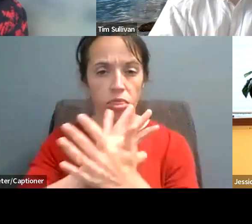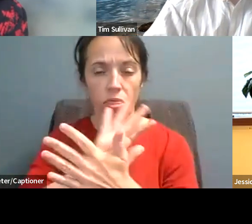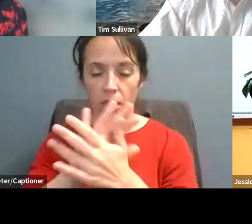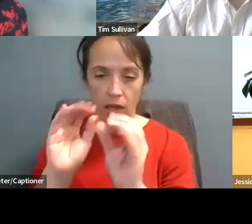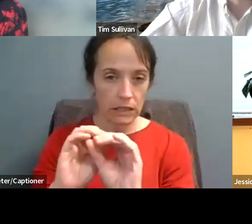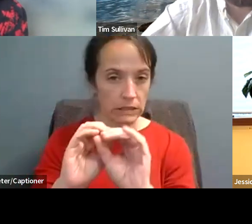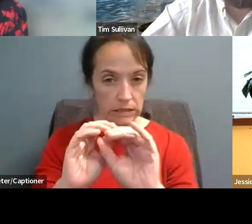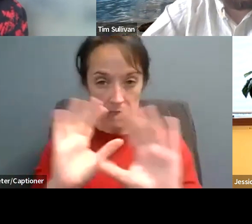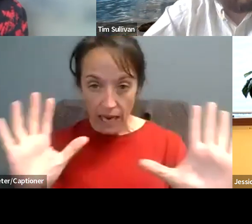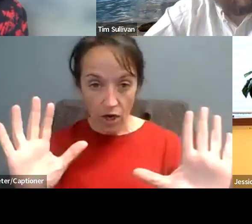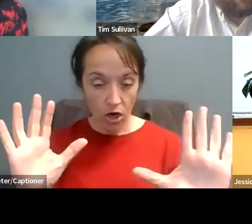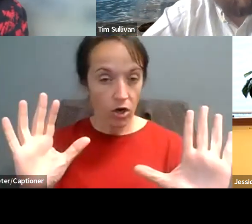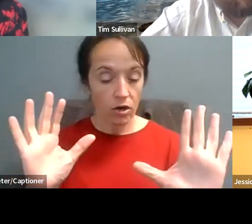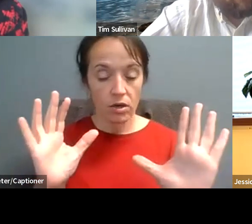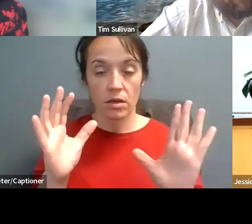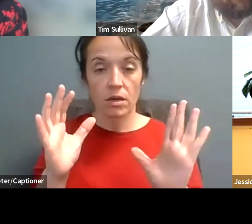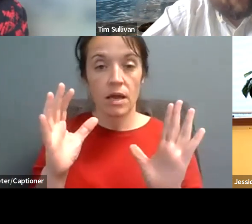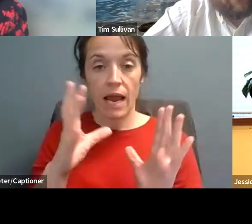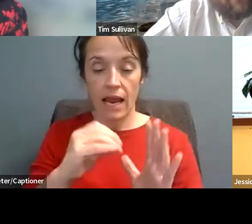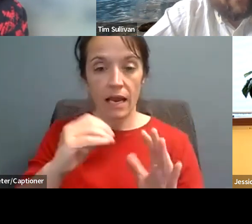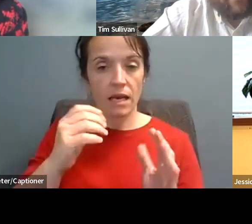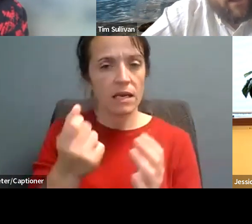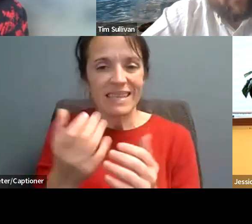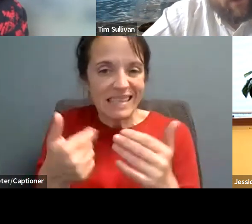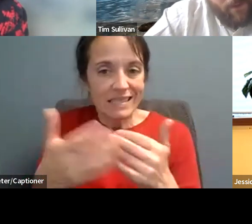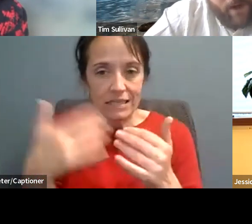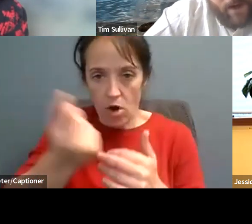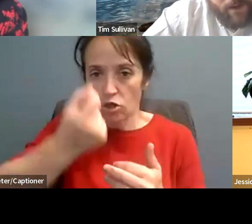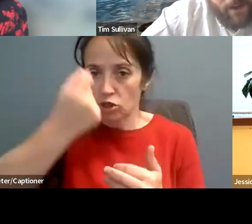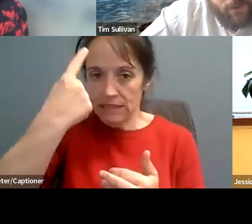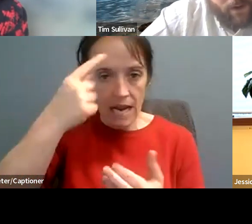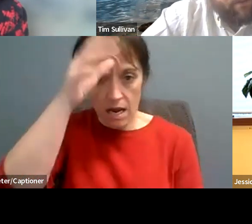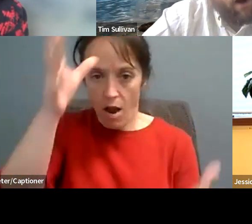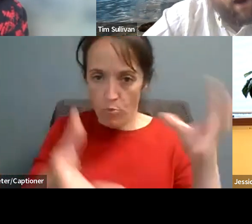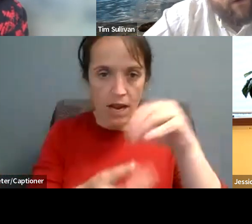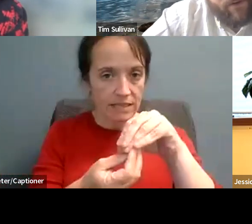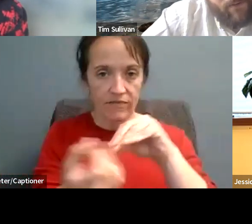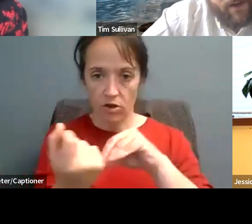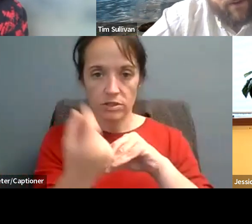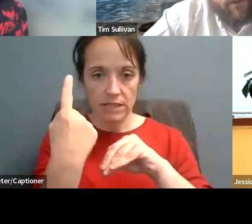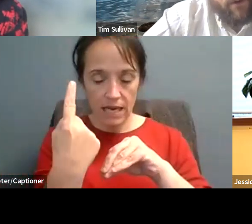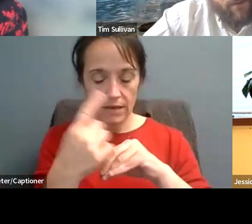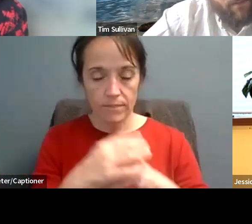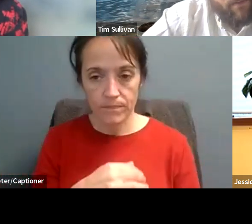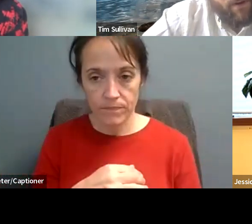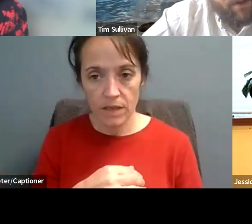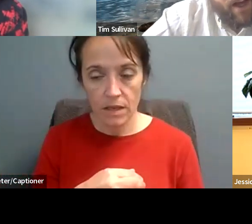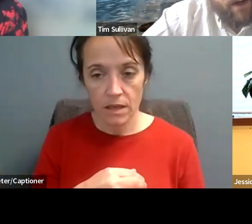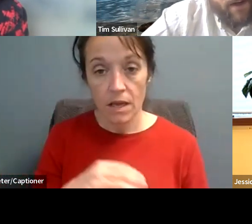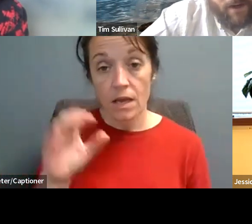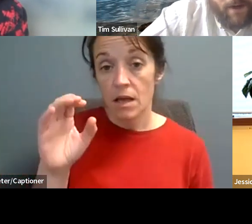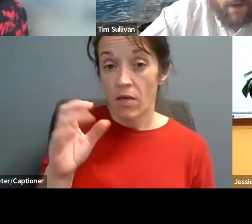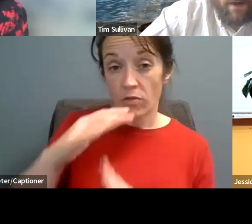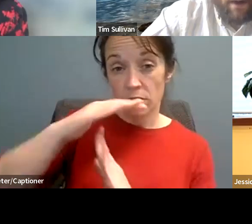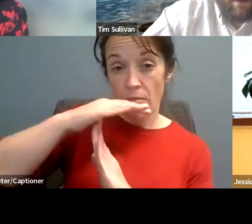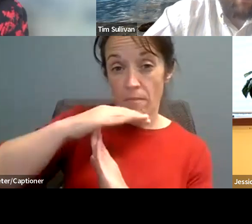So I talked a little bit about naive reviewers. The executive summary is really a primer for the rest of the